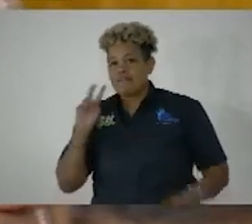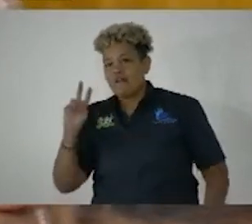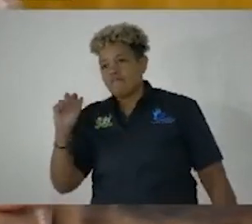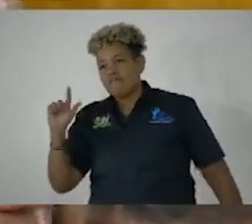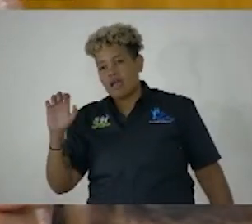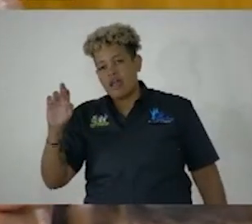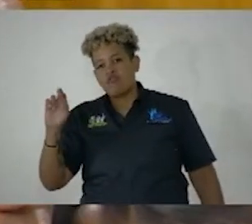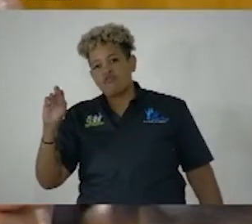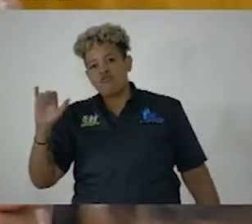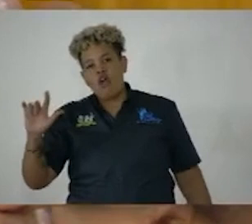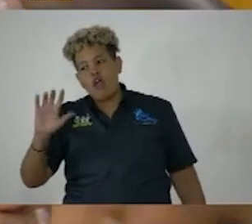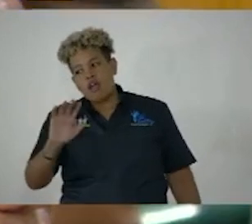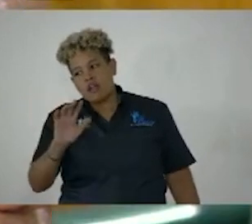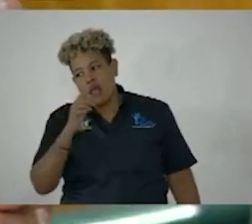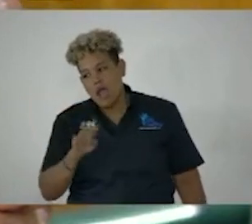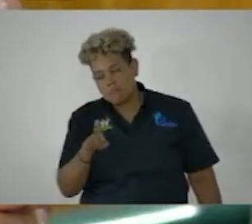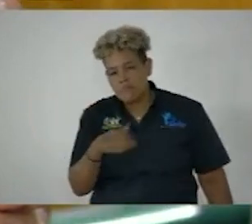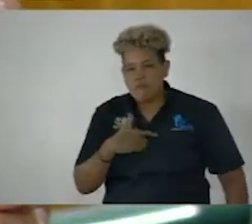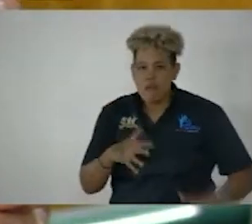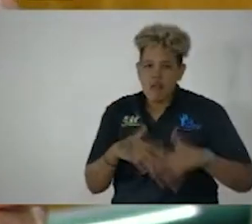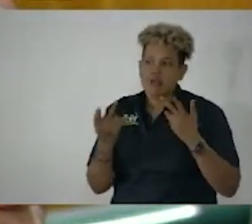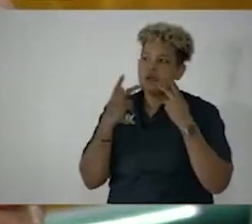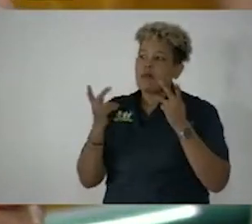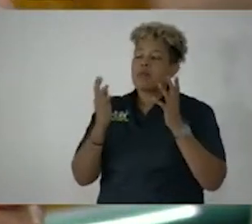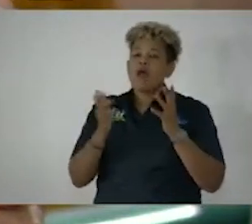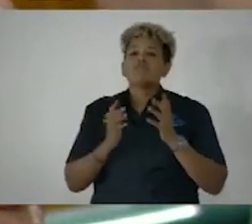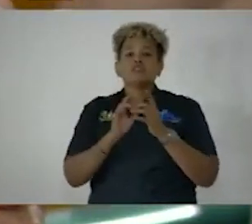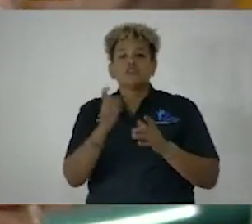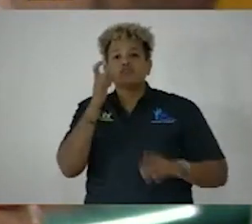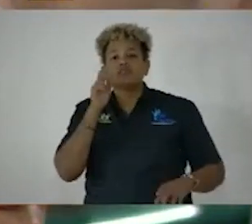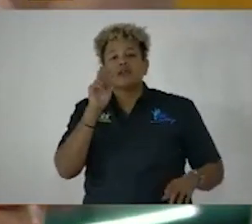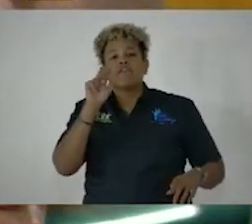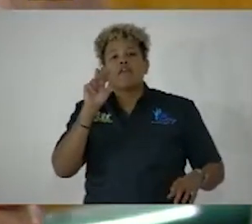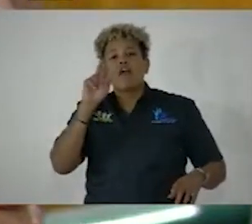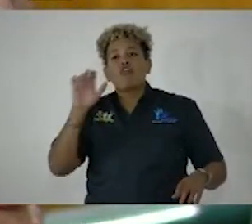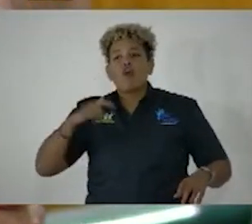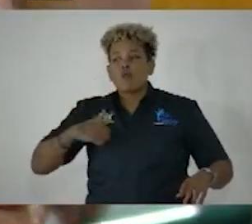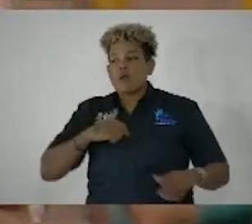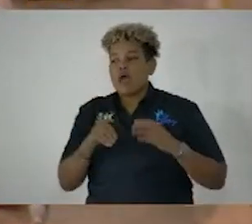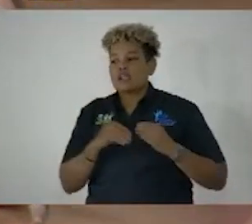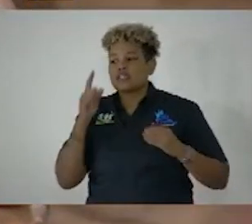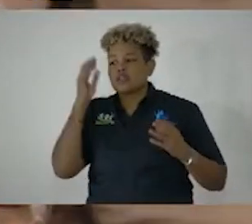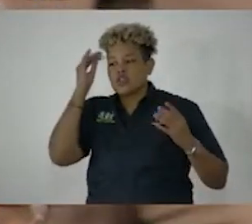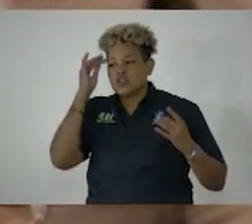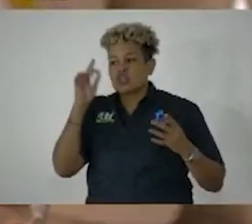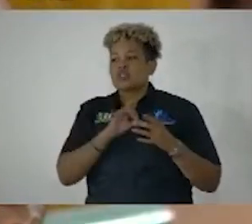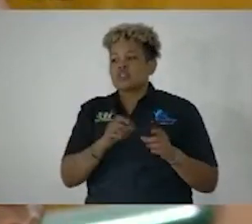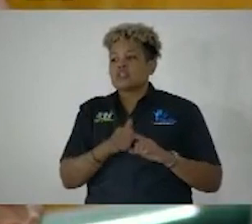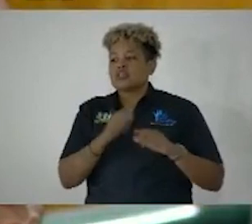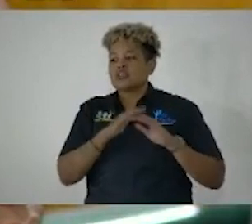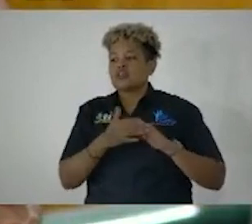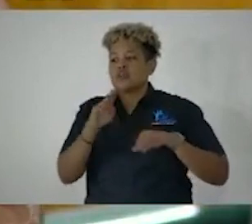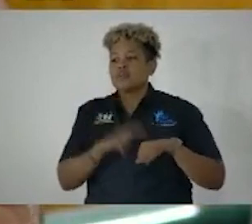Royal, there has been a lot of public conversation recently about Vale Royal. We're also concerned. And the Jamaica